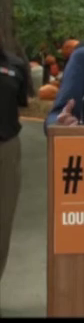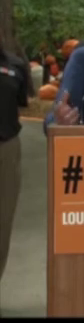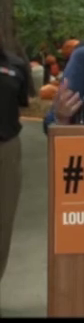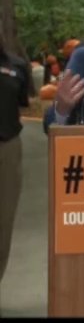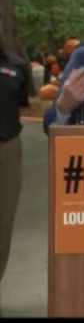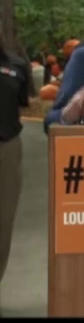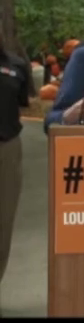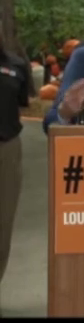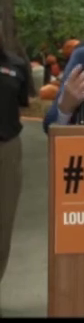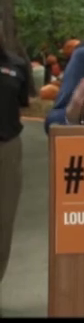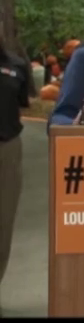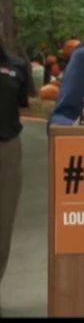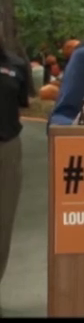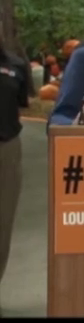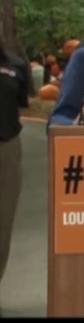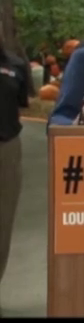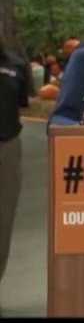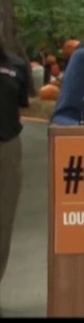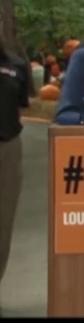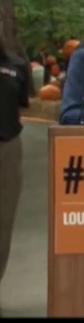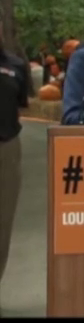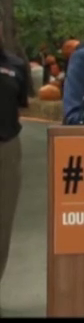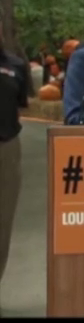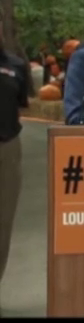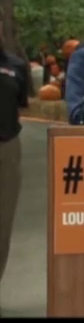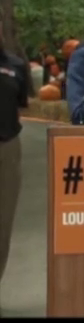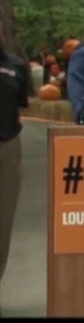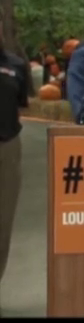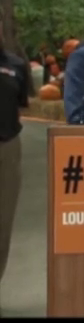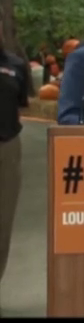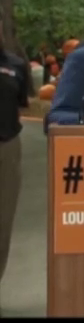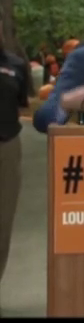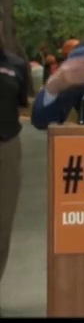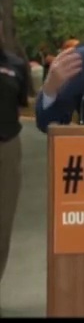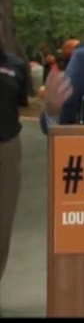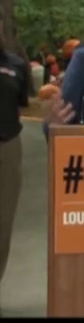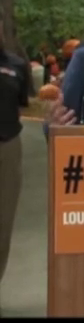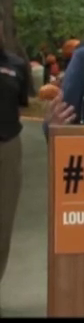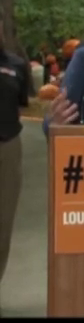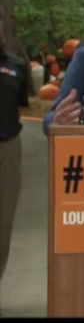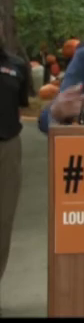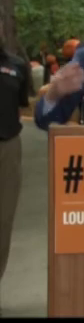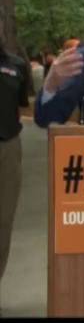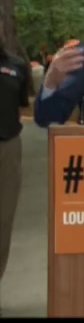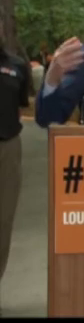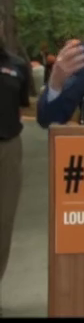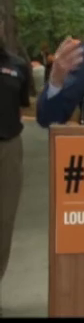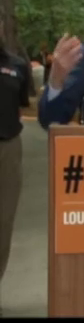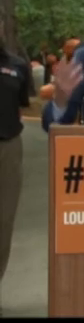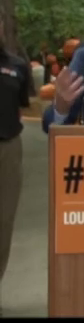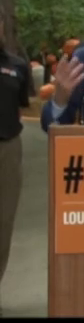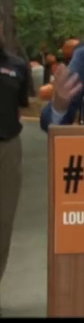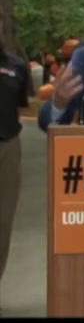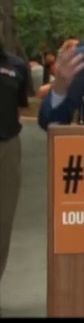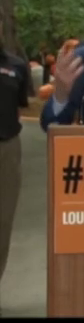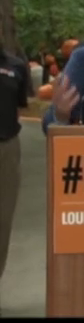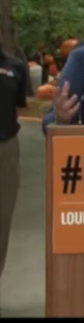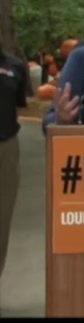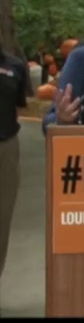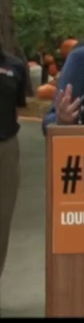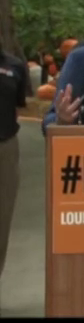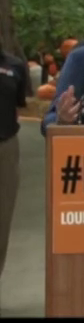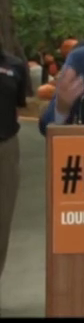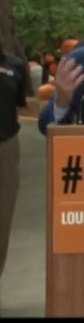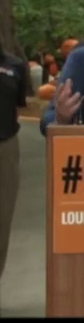So now we have the opportunity to take advantage of his business experience, management experience, and his deep knowledge of